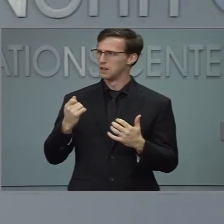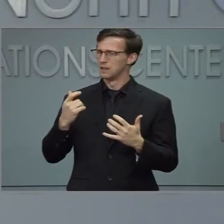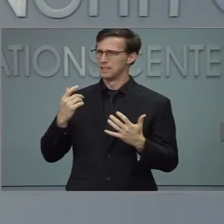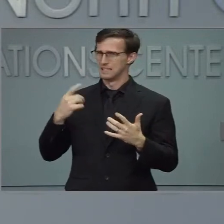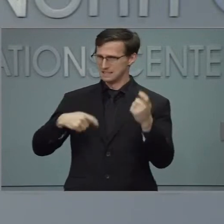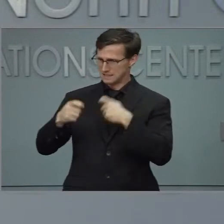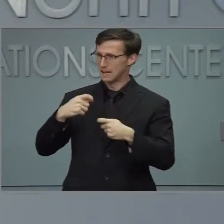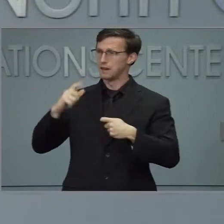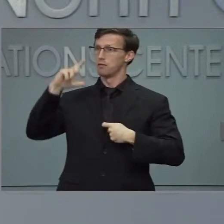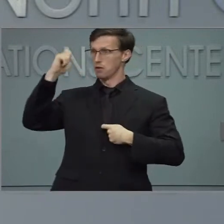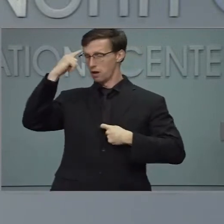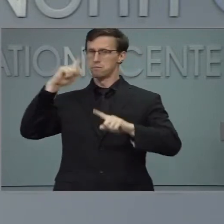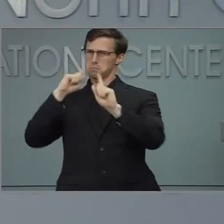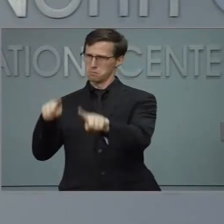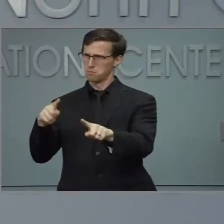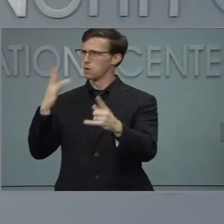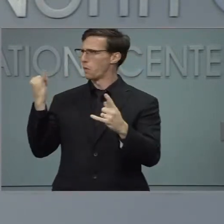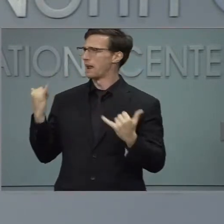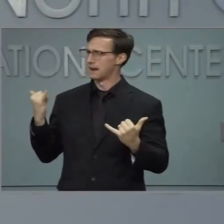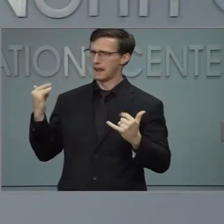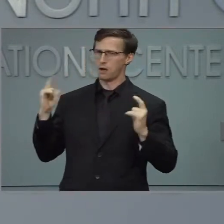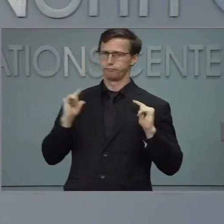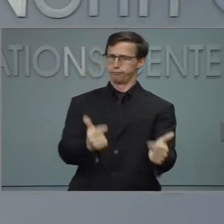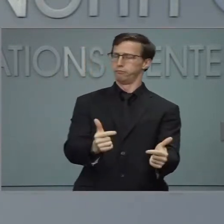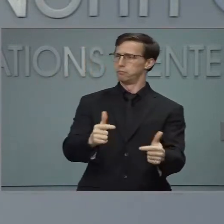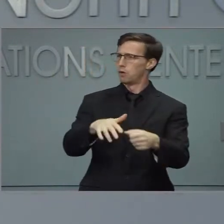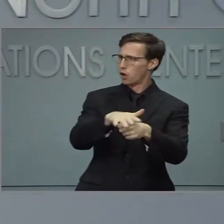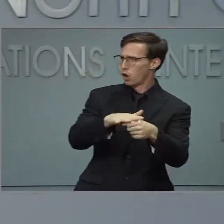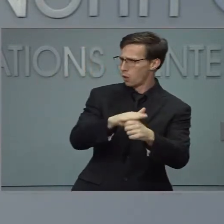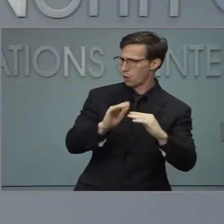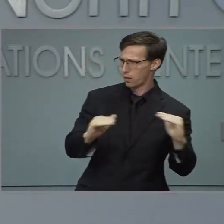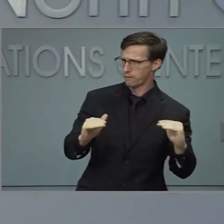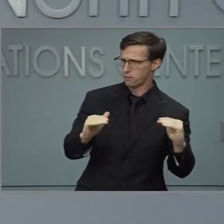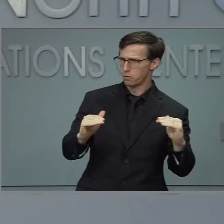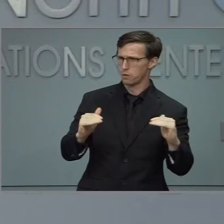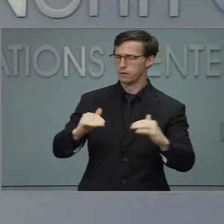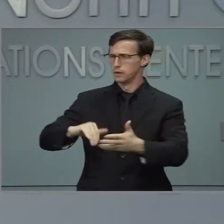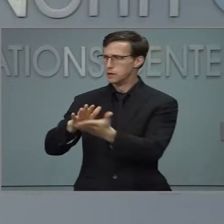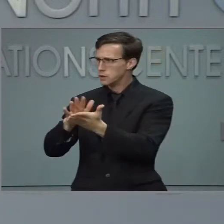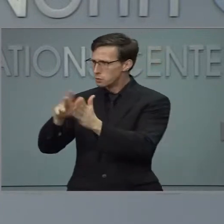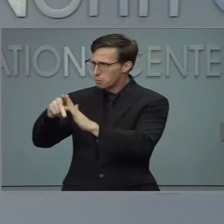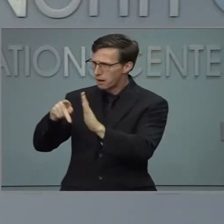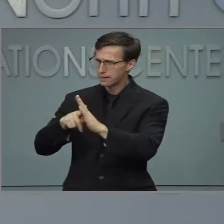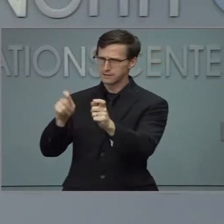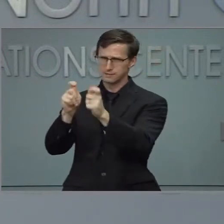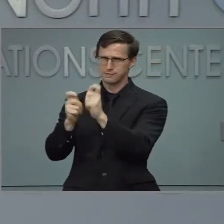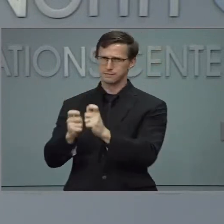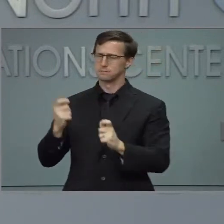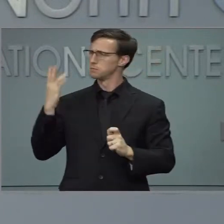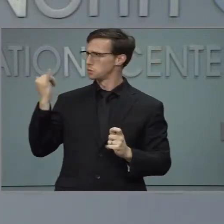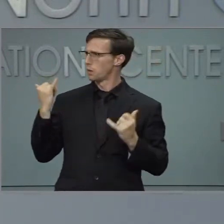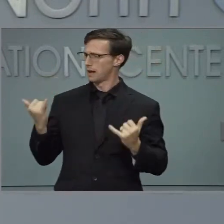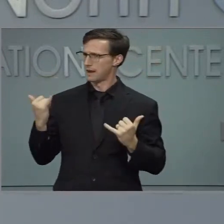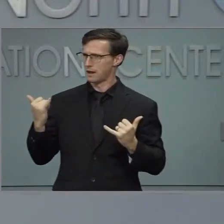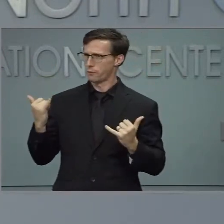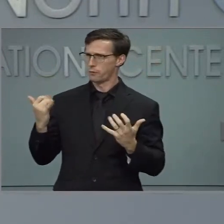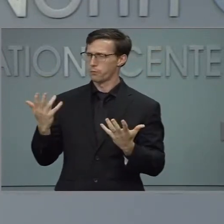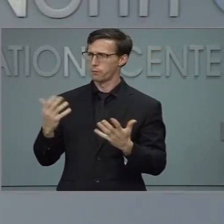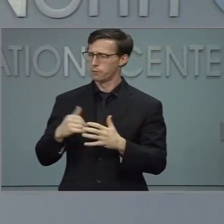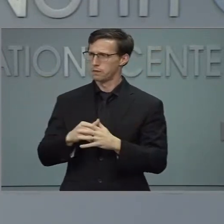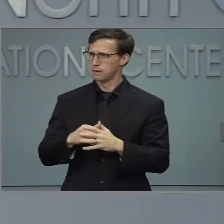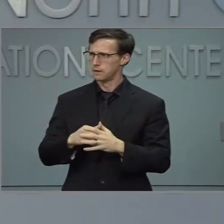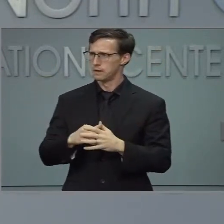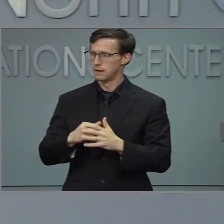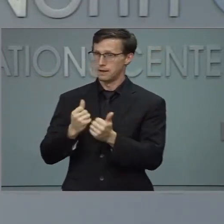level versus statewide level for both the school policies and anything dealing with the CDC